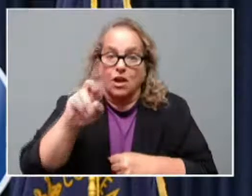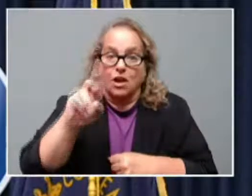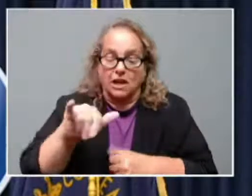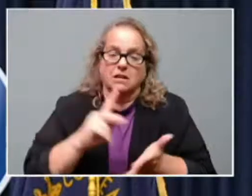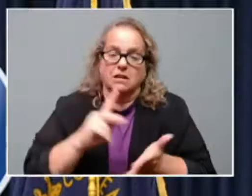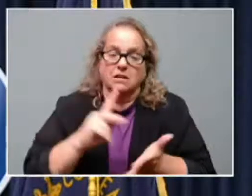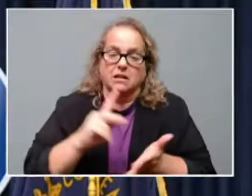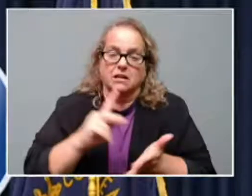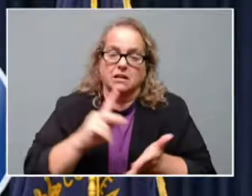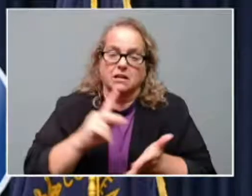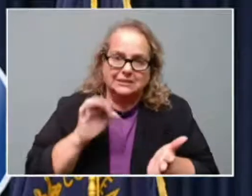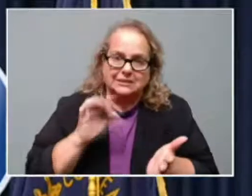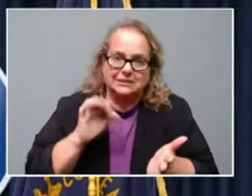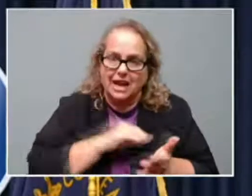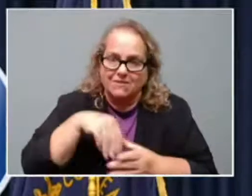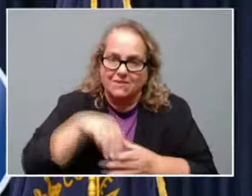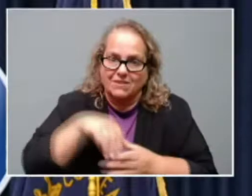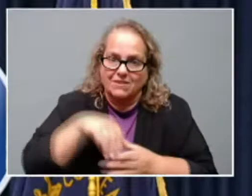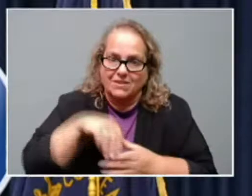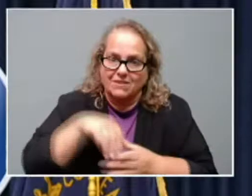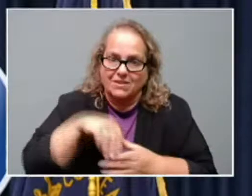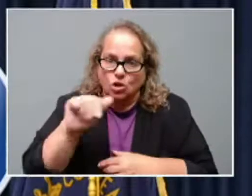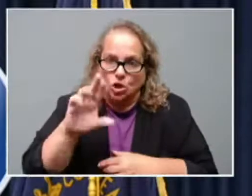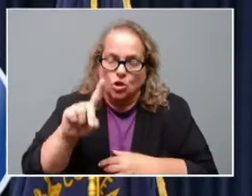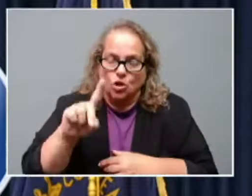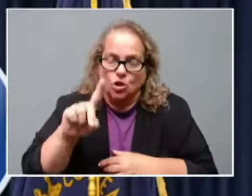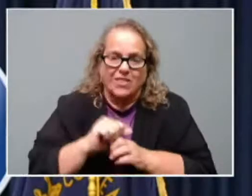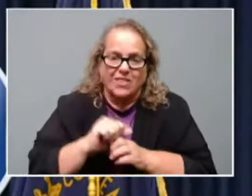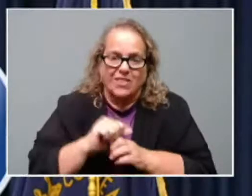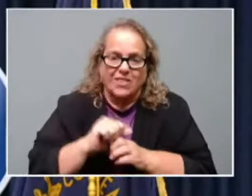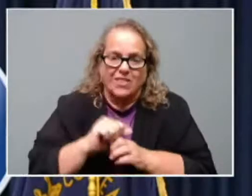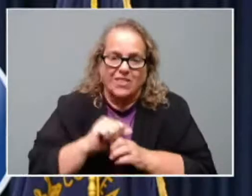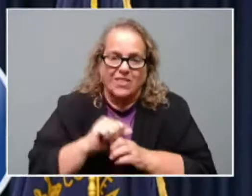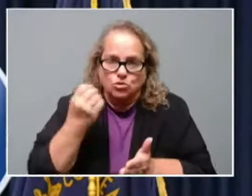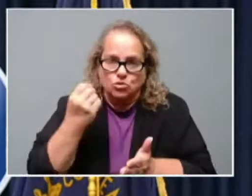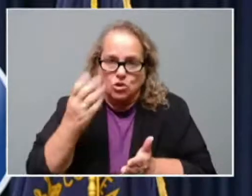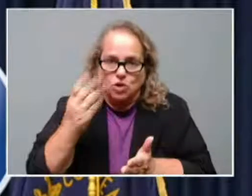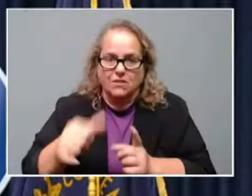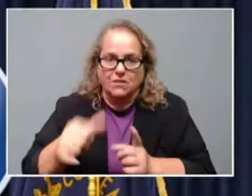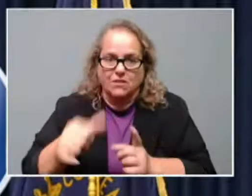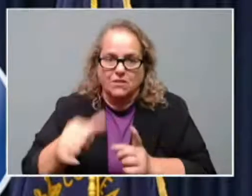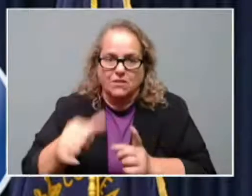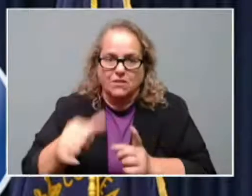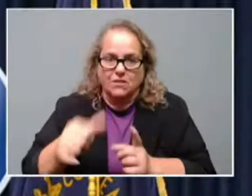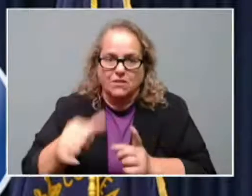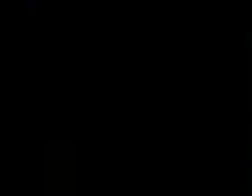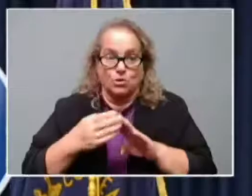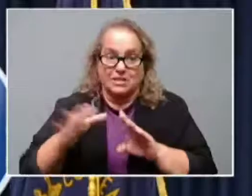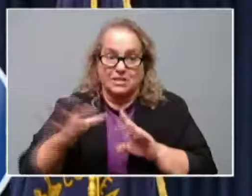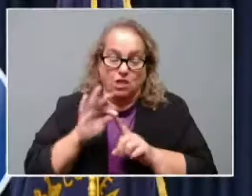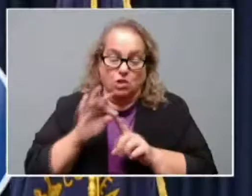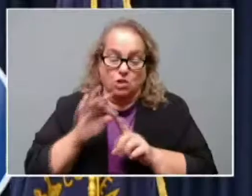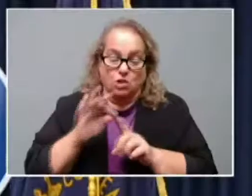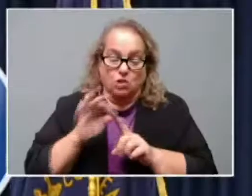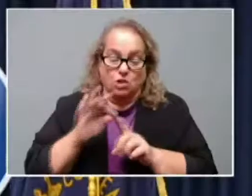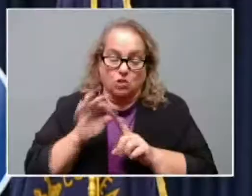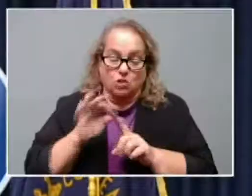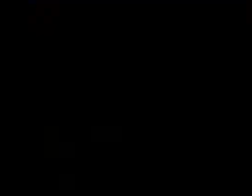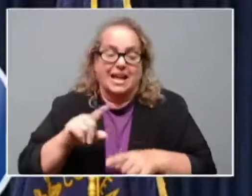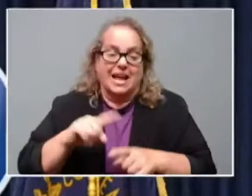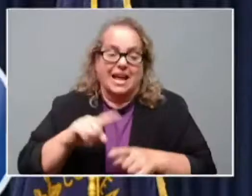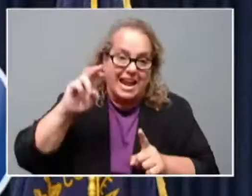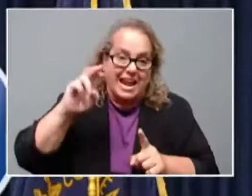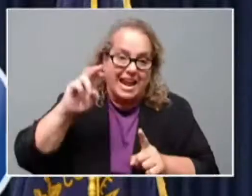with 18 new jobs in an expansion project that saw the community selected over locations in Nashville, Tennessee, San